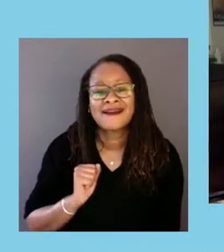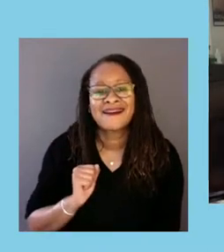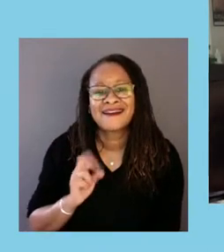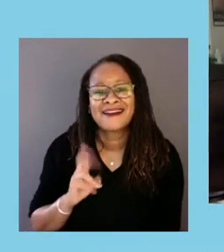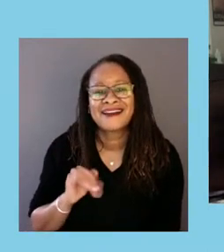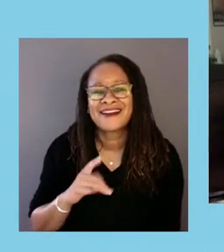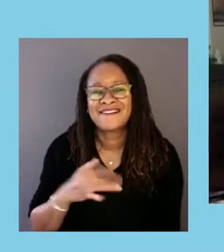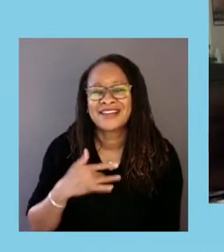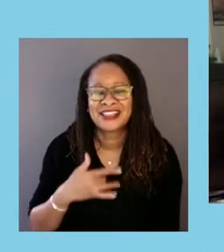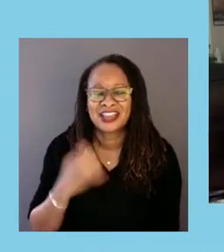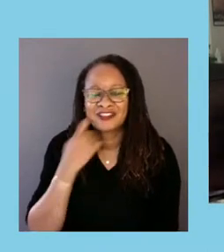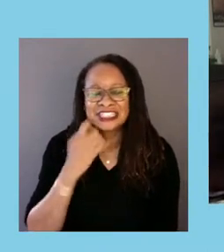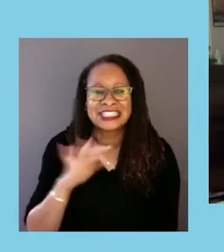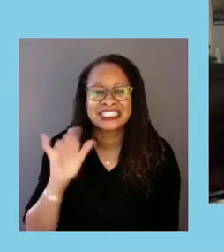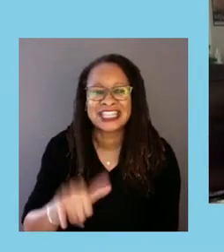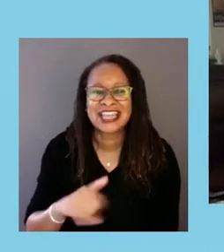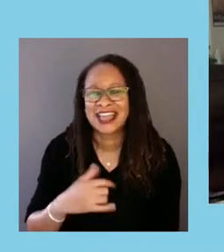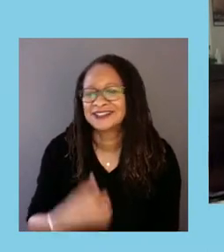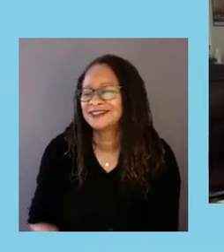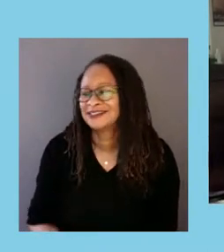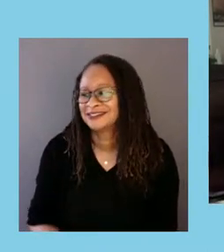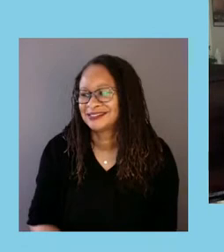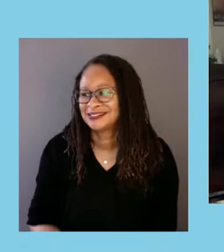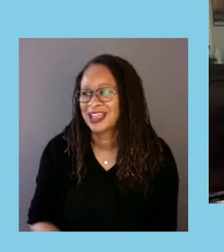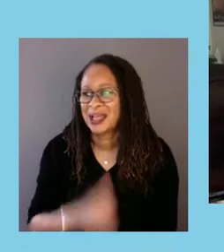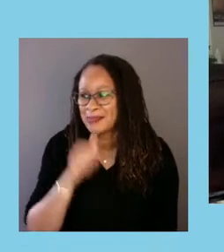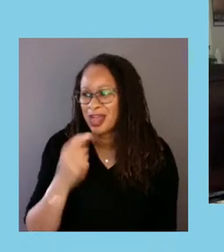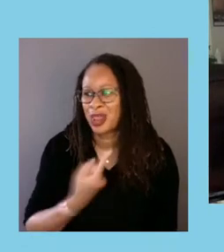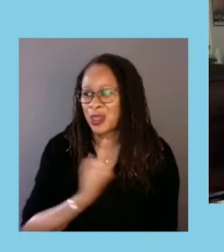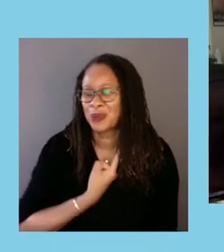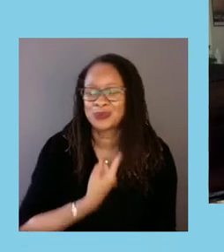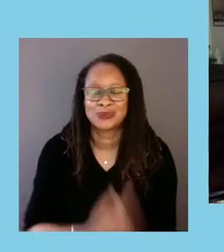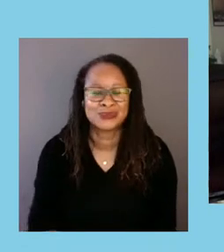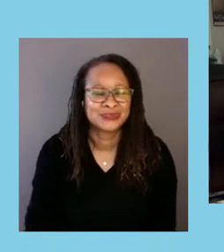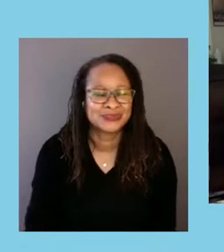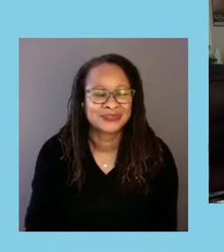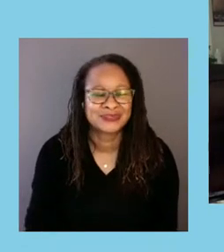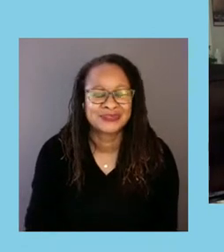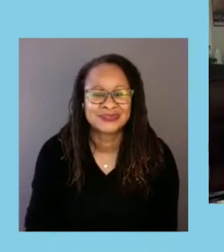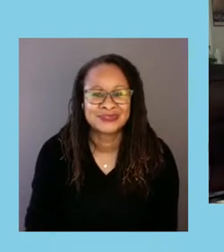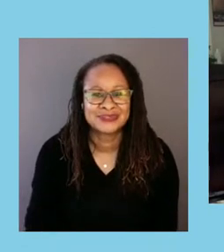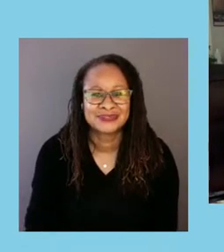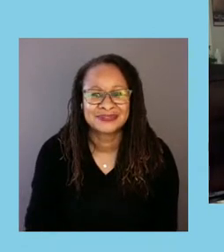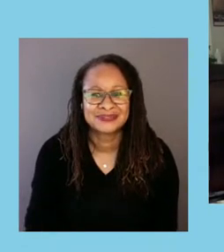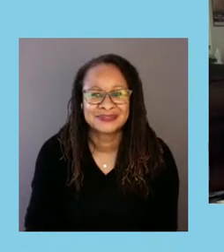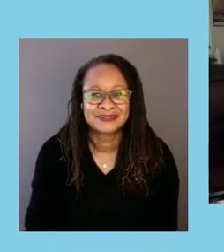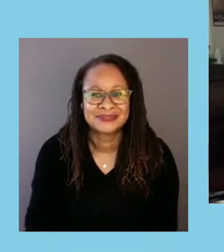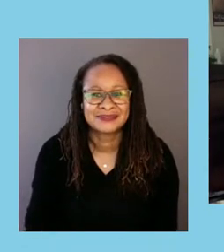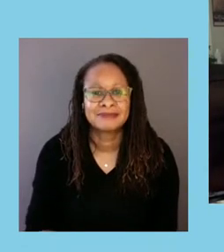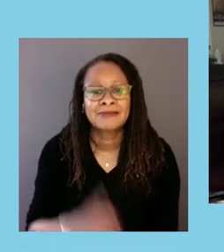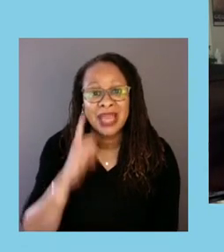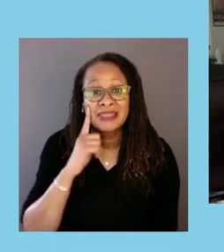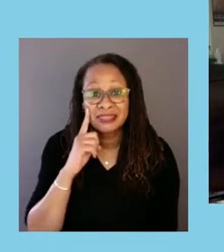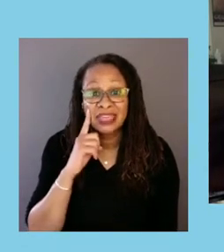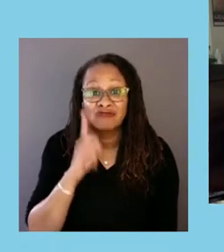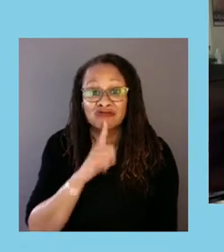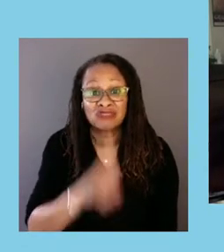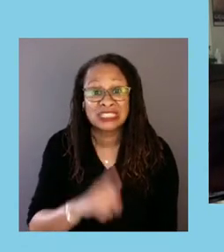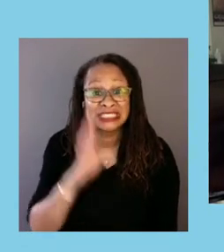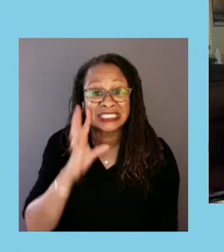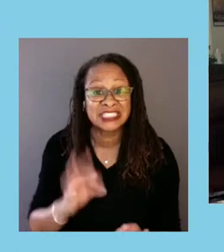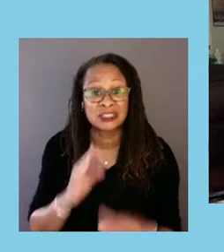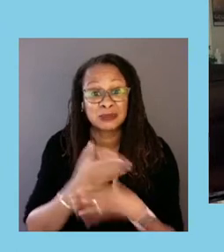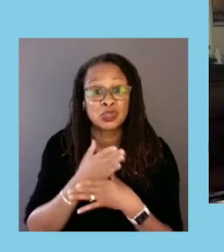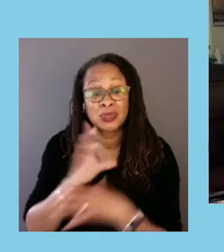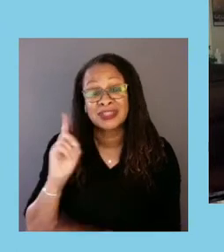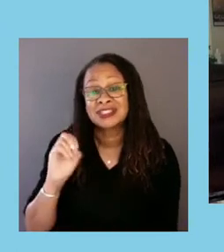But I'm sure I'm not alone. Go ahead, Ramona. No, I think it's up to the documentary community, right? It's a reckoning. It